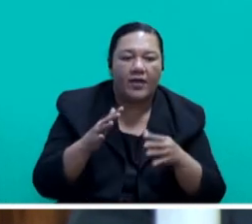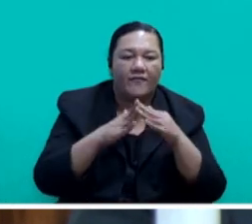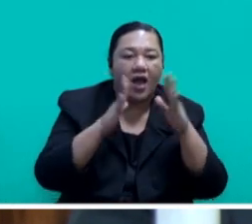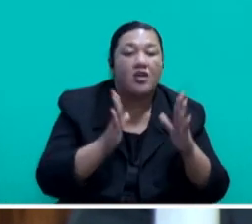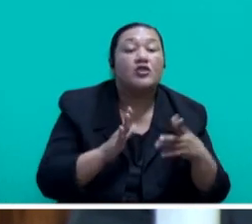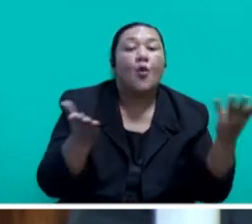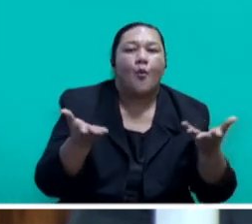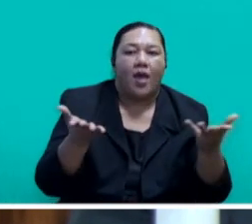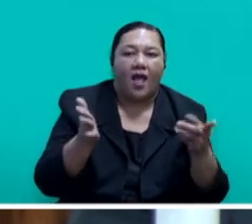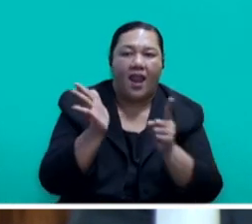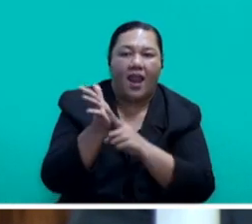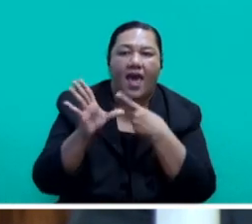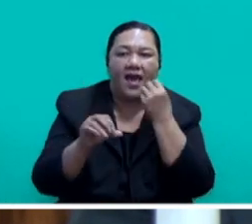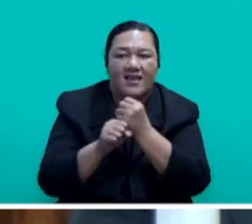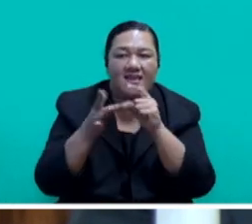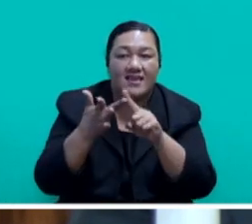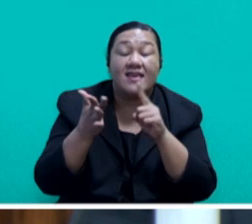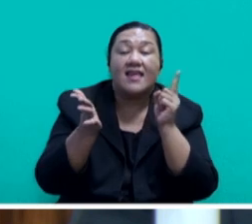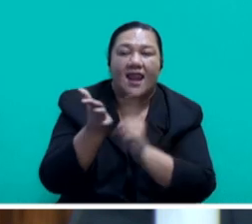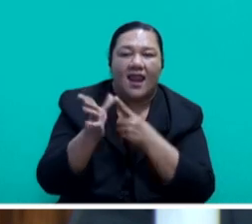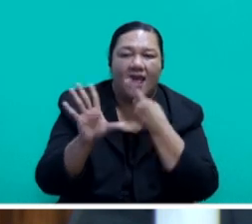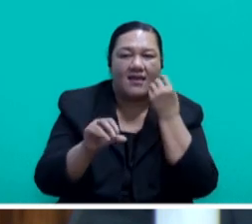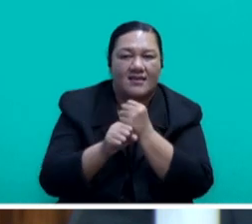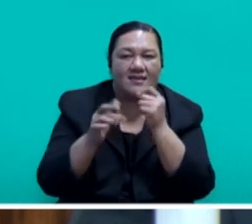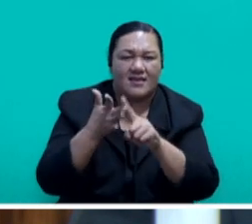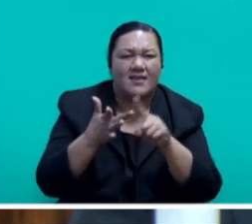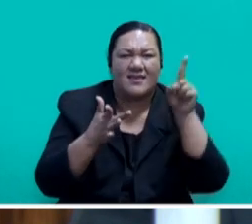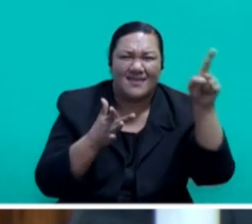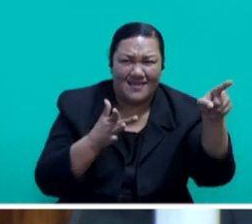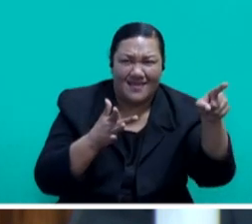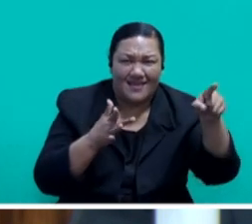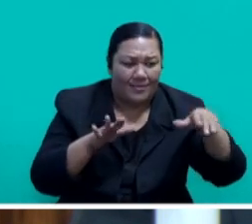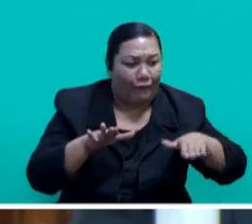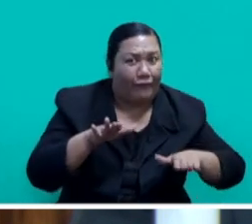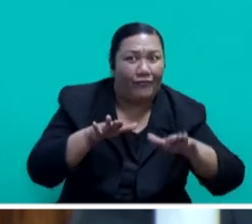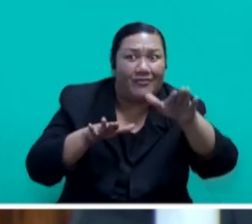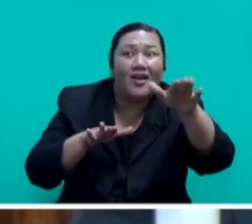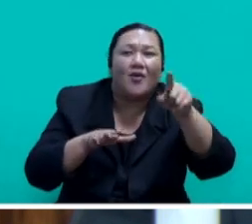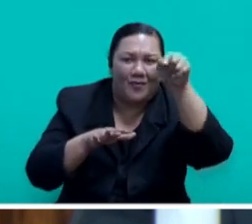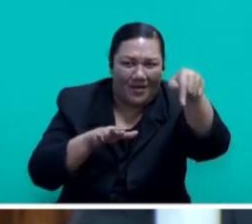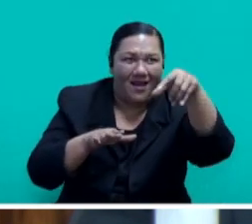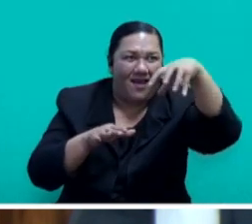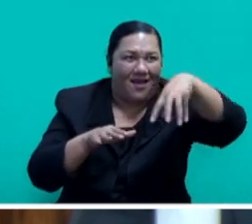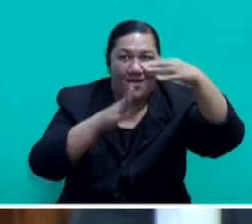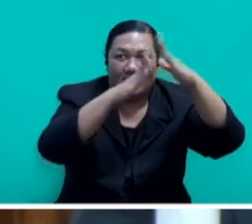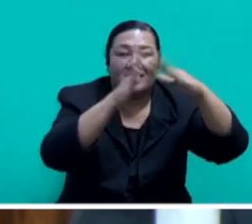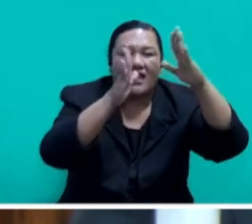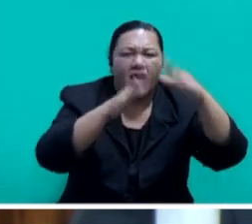Langi. Regrettably, Mr. Speaker, sir, this project remains incomplete despite the previous